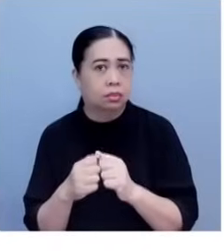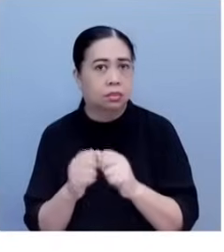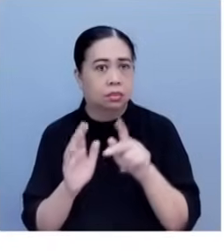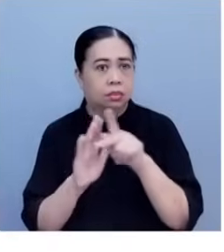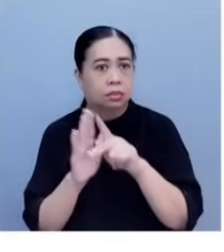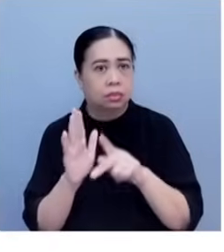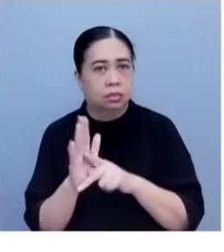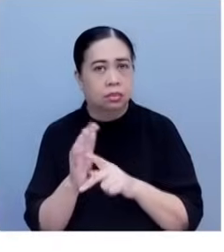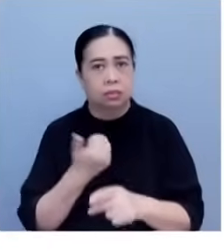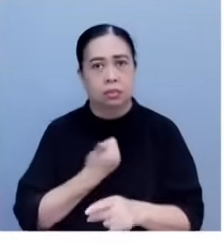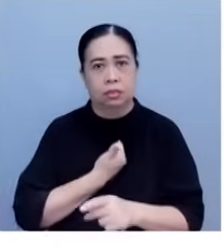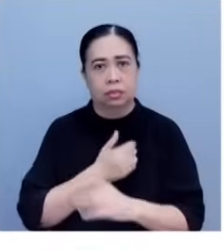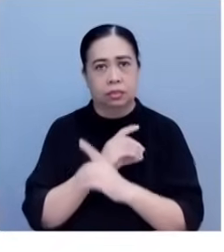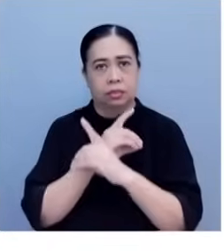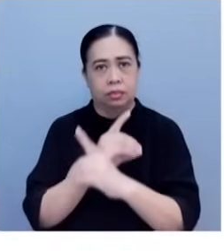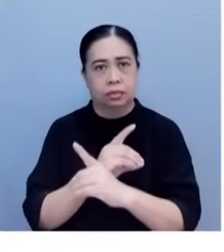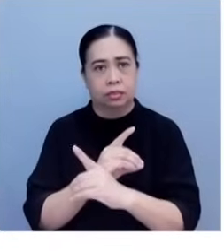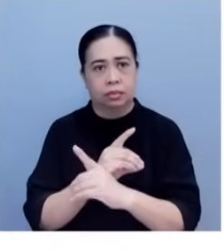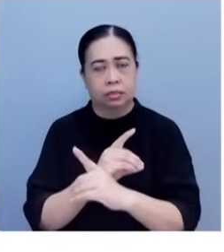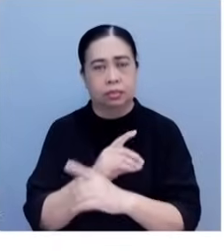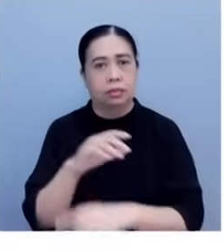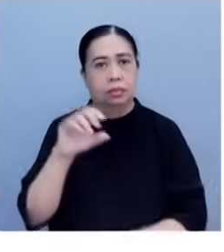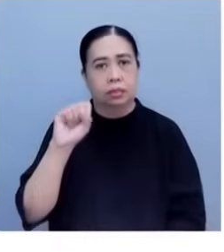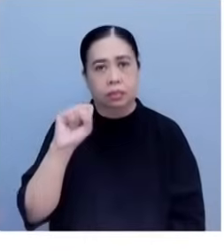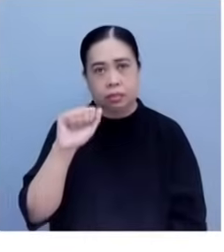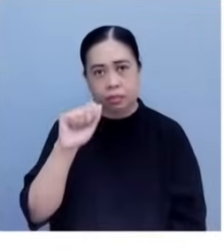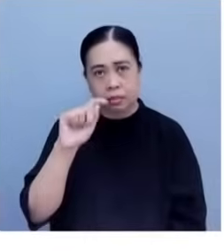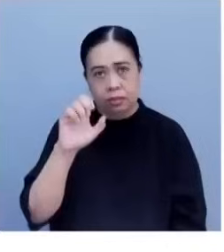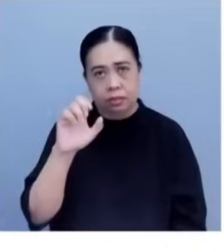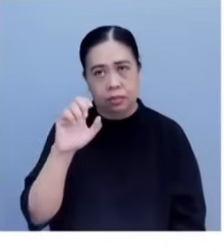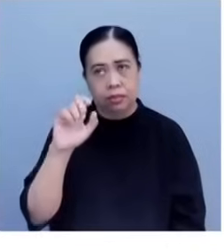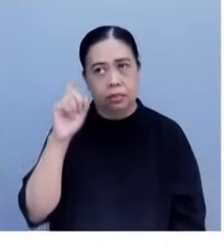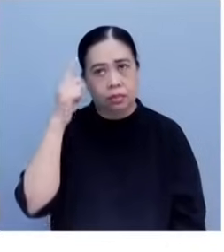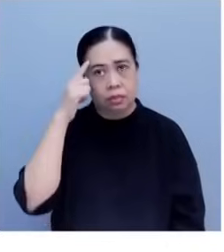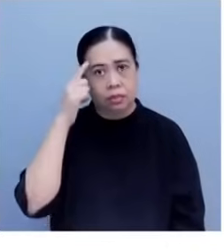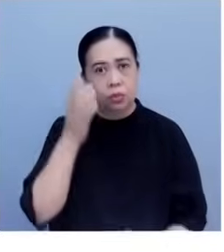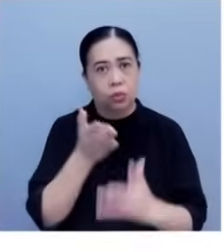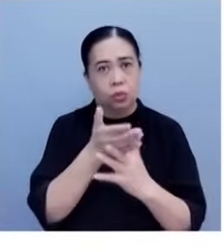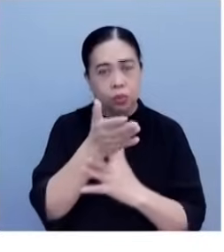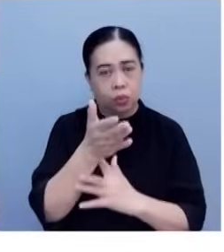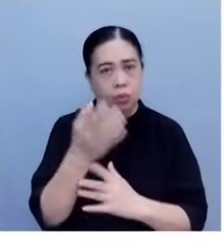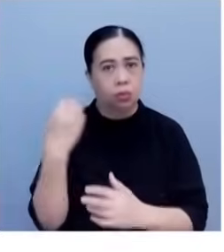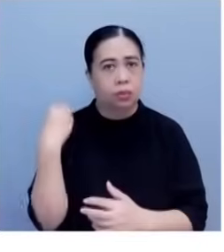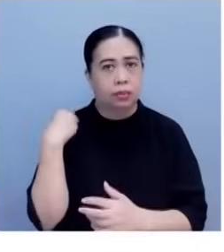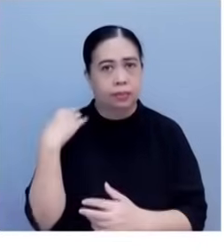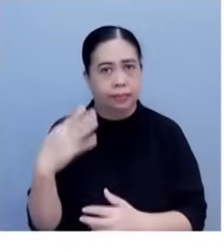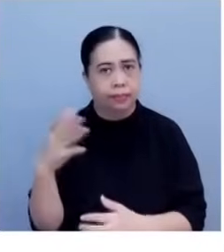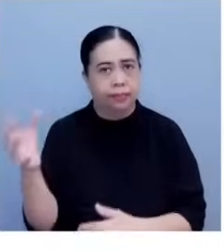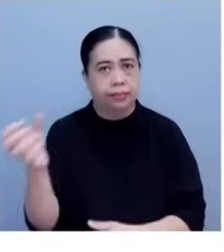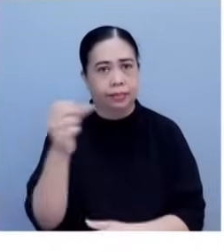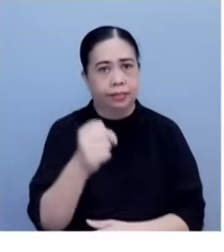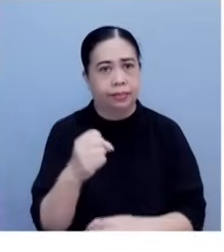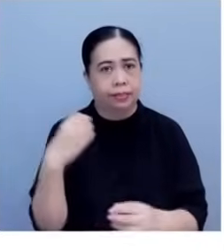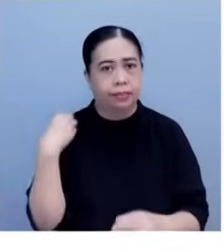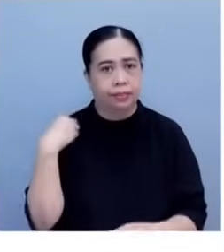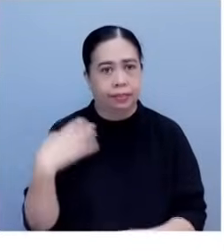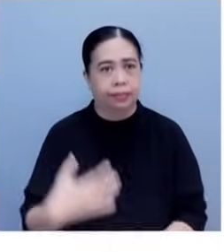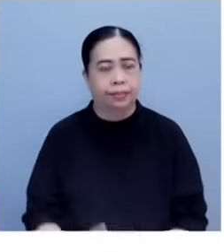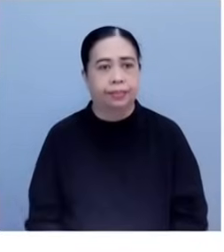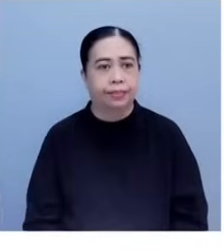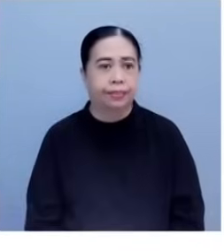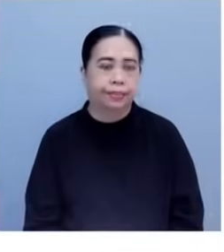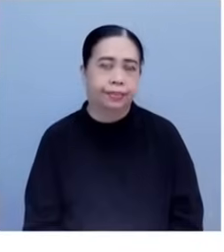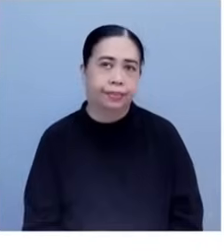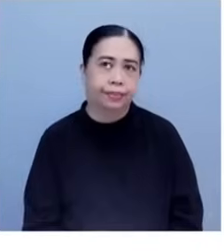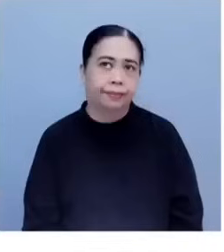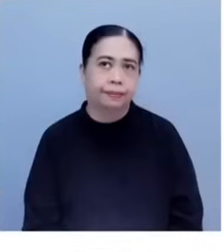of self-defense. And the state acts through the elected officials and the appointed officials.